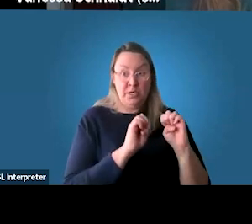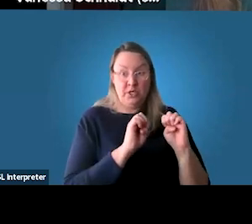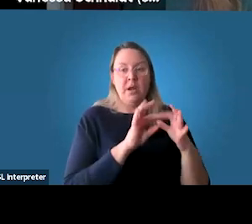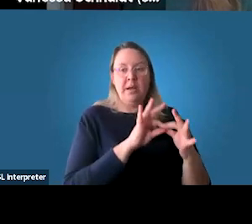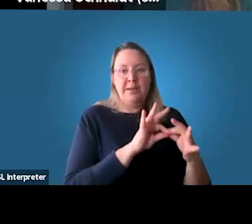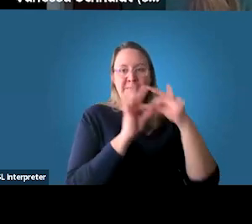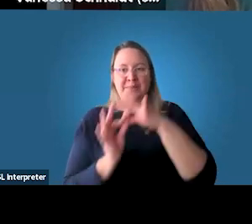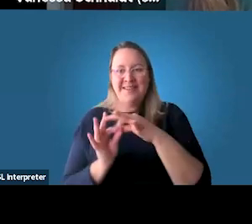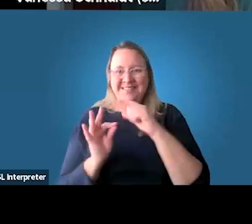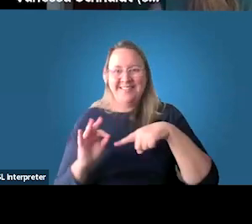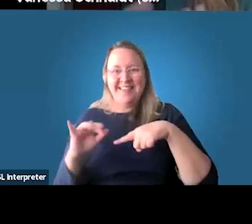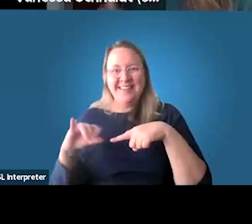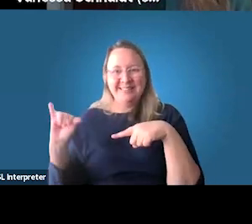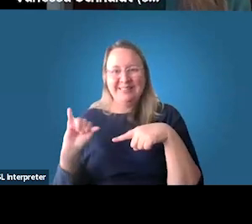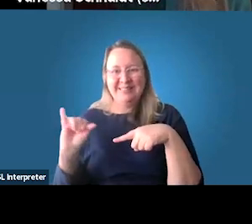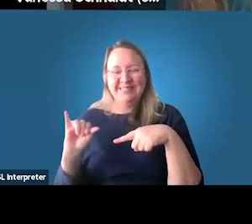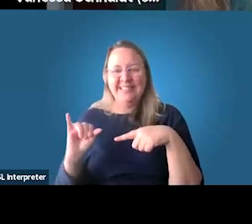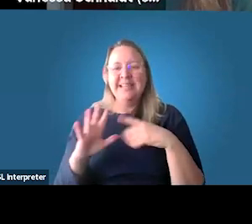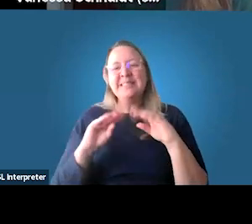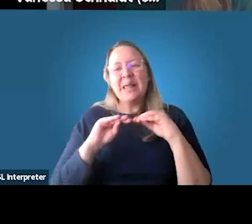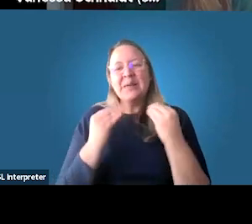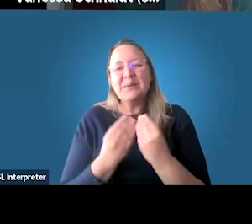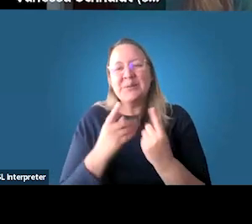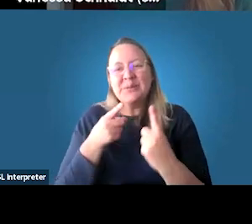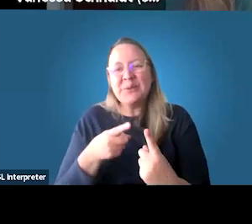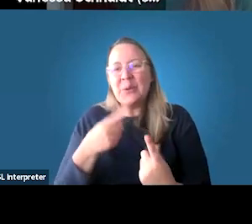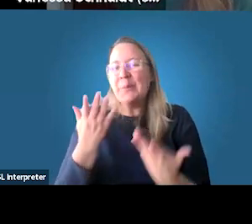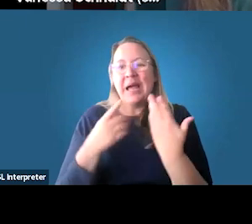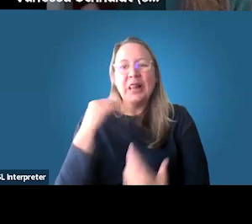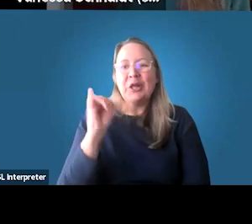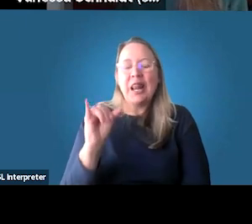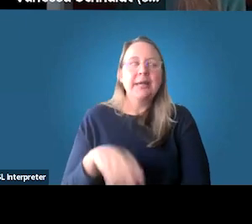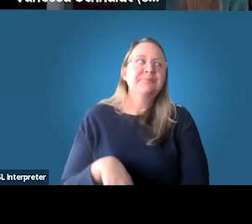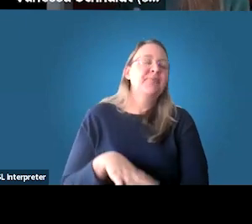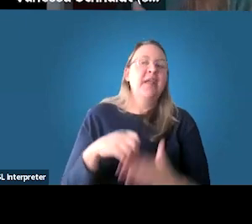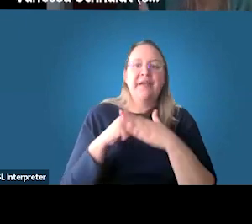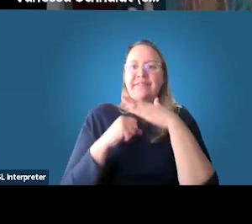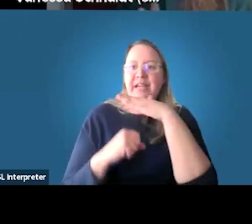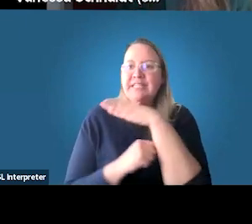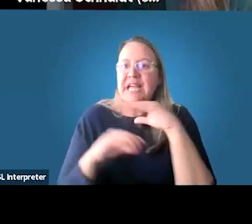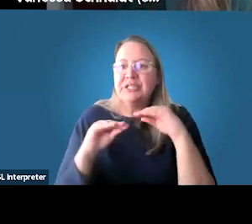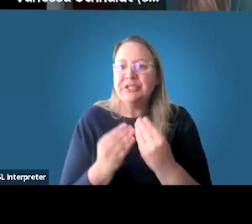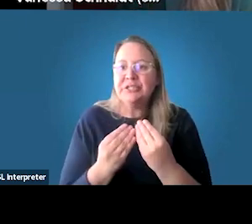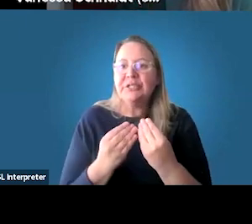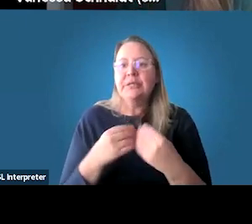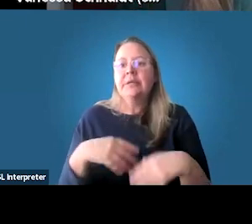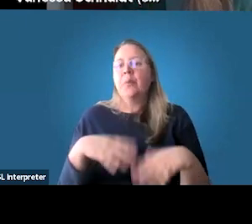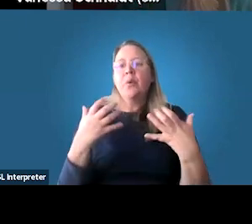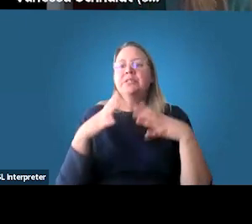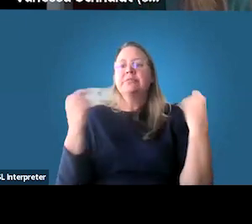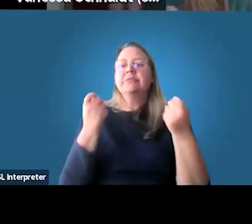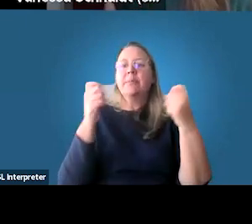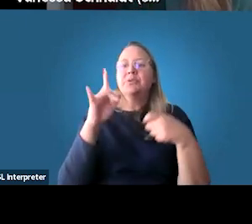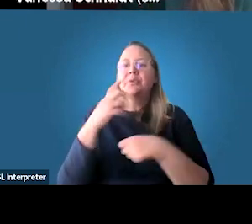back to this as well. So that organizational goal might look like a foundation that wants to commemorate its 25th anniversary